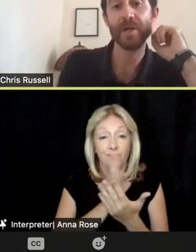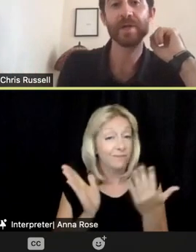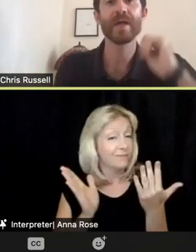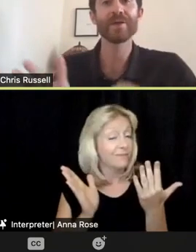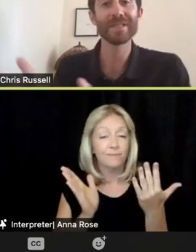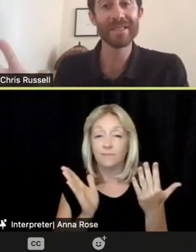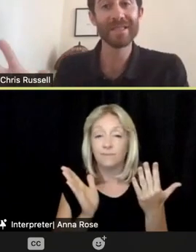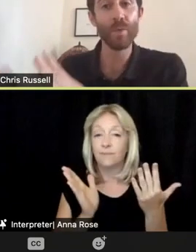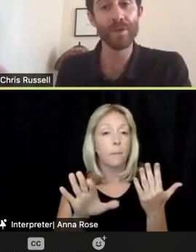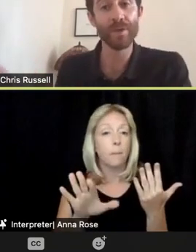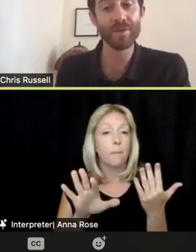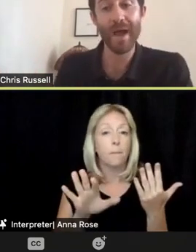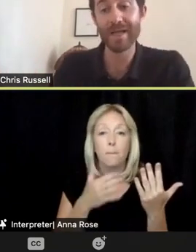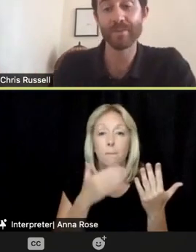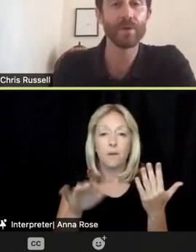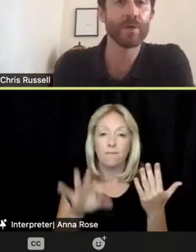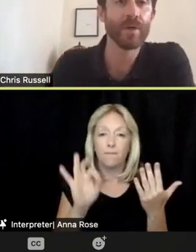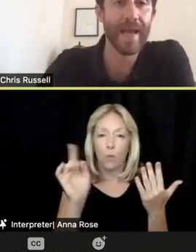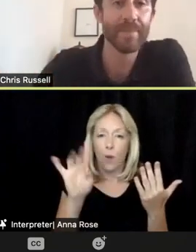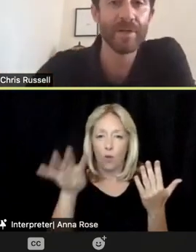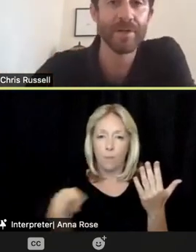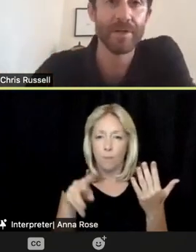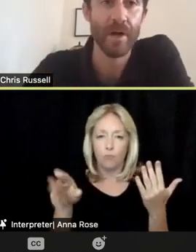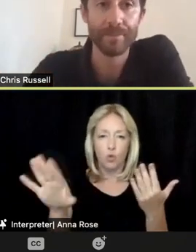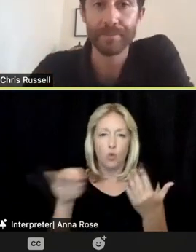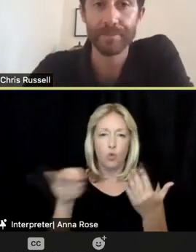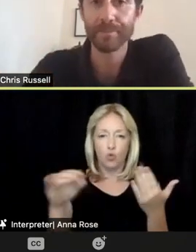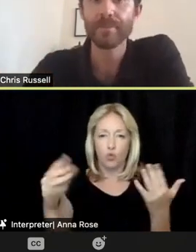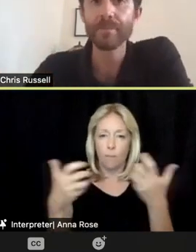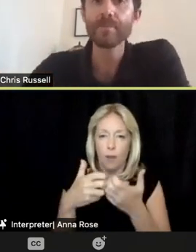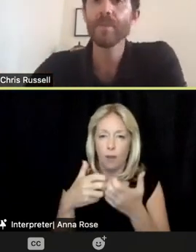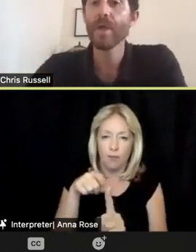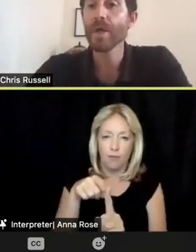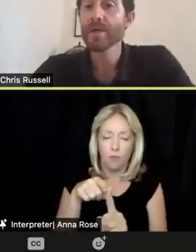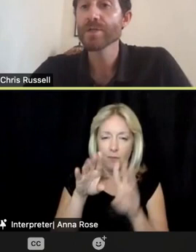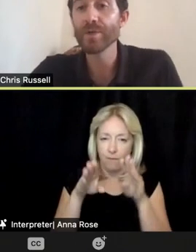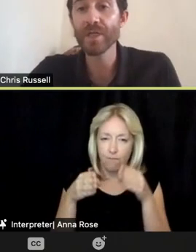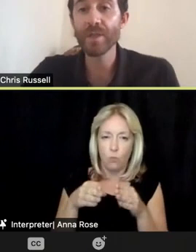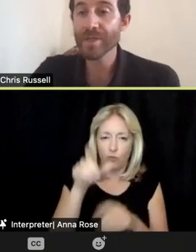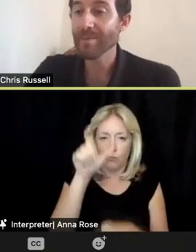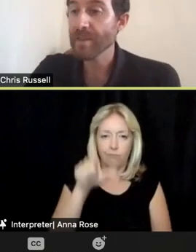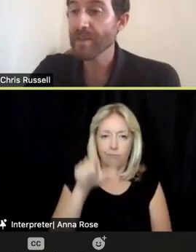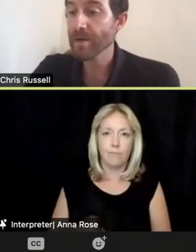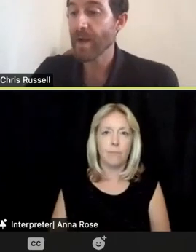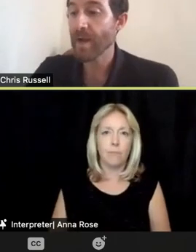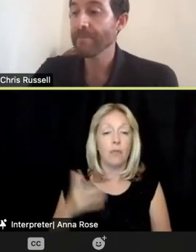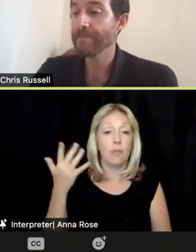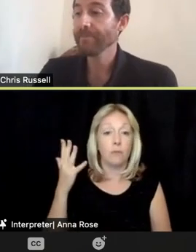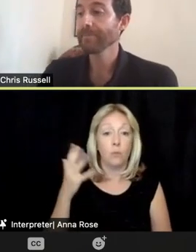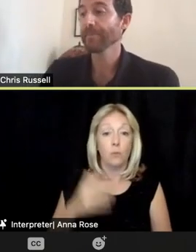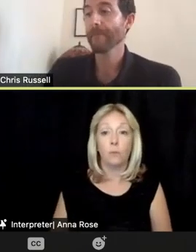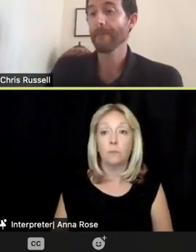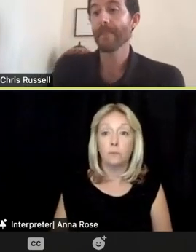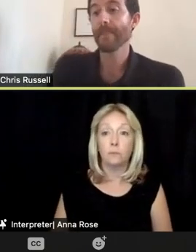CVI matrix, and you'll see what those possible adaptations are. So dealing with some other